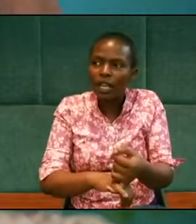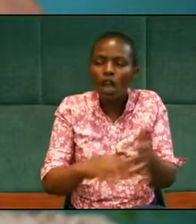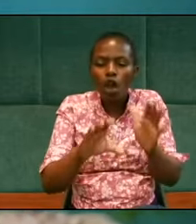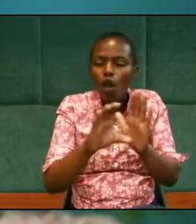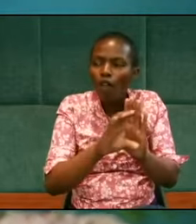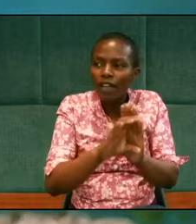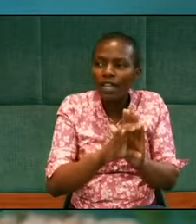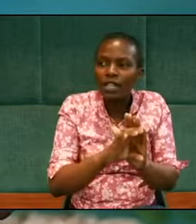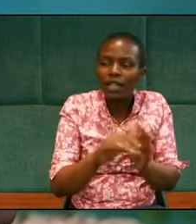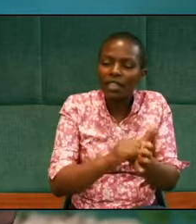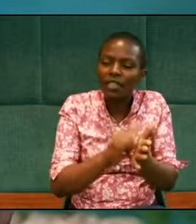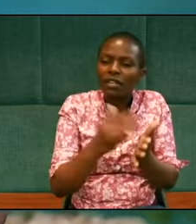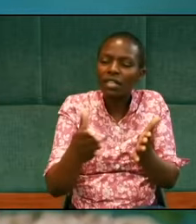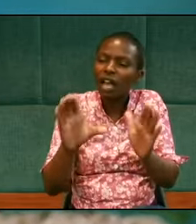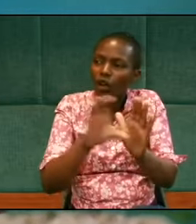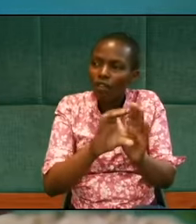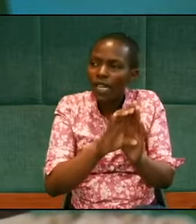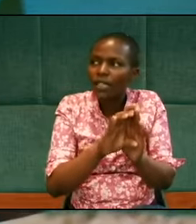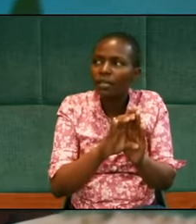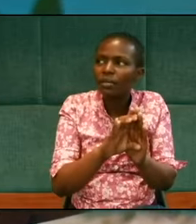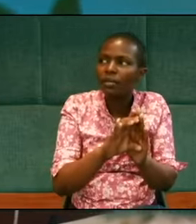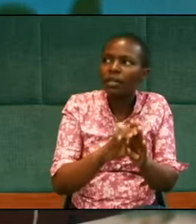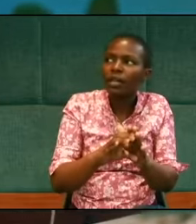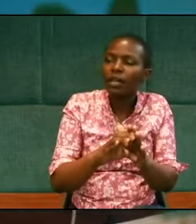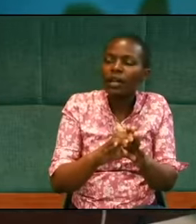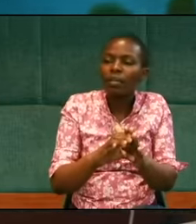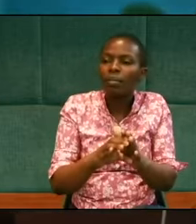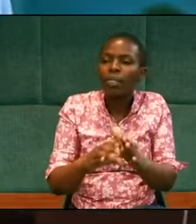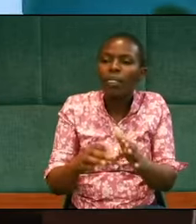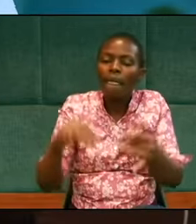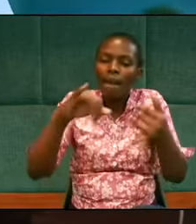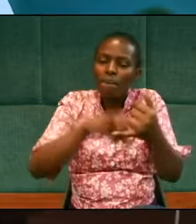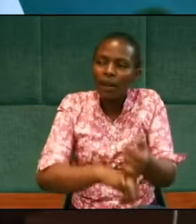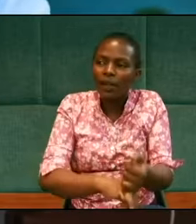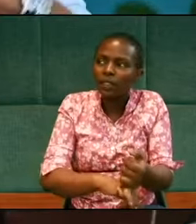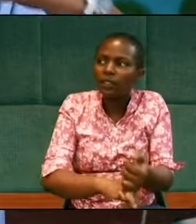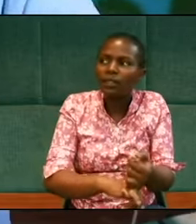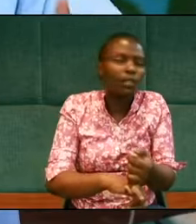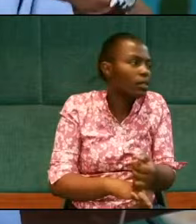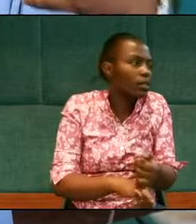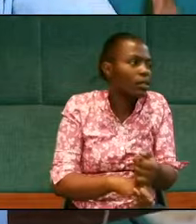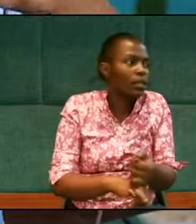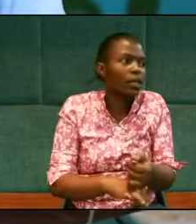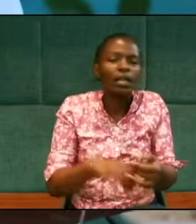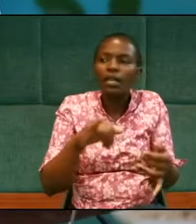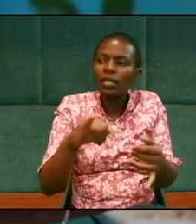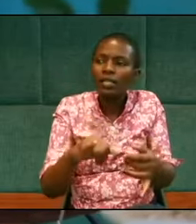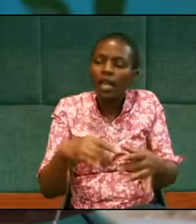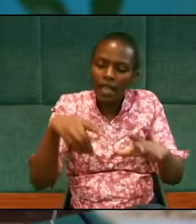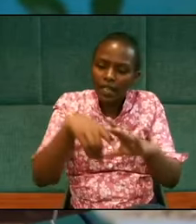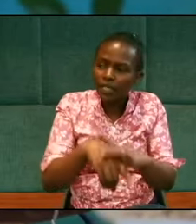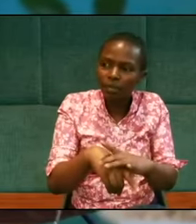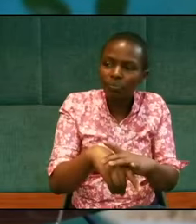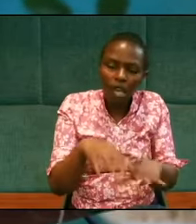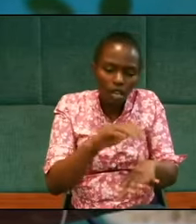it is a covenant. Number two, marriage is intimate, or it calls for intimacy.